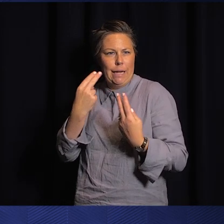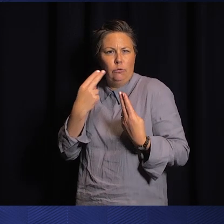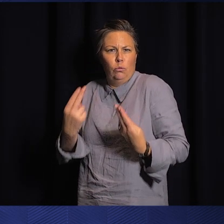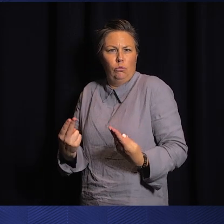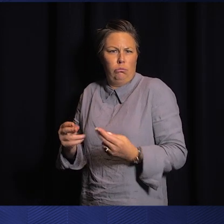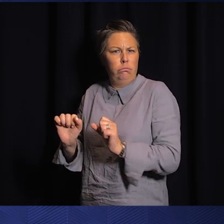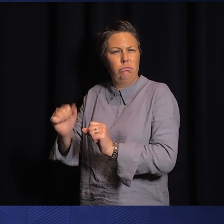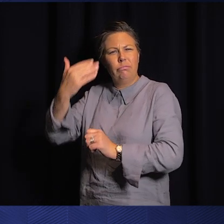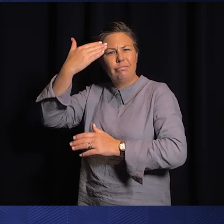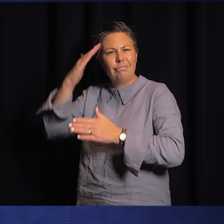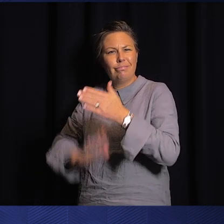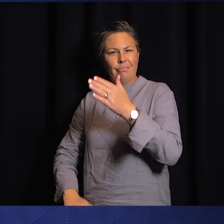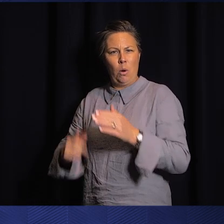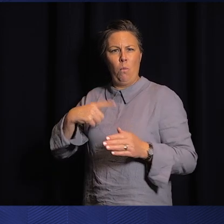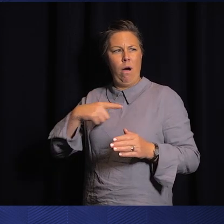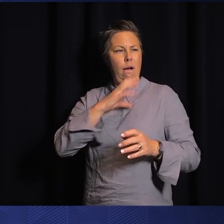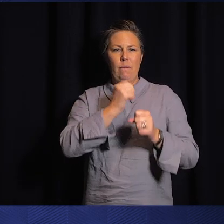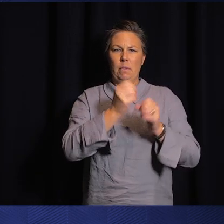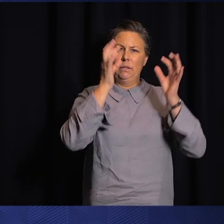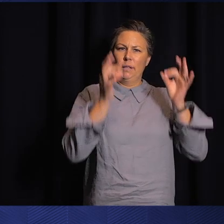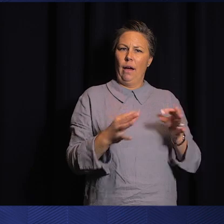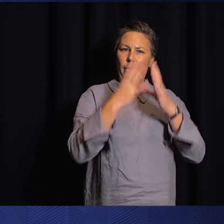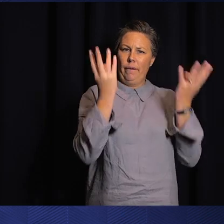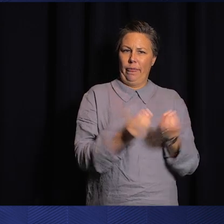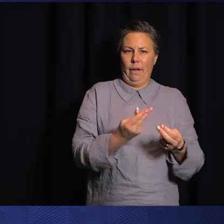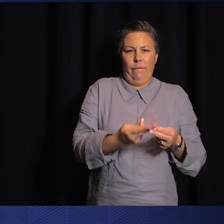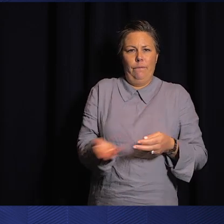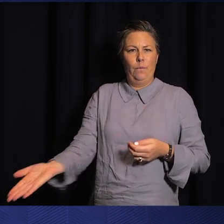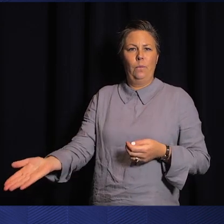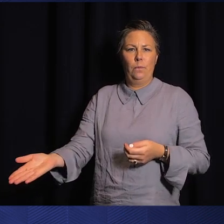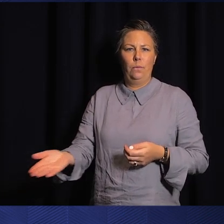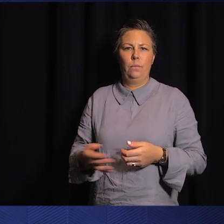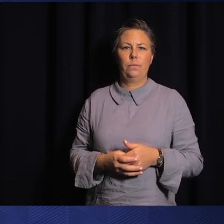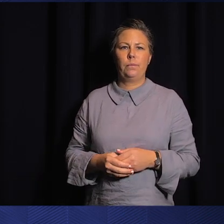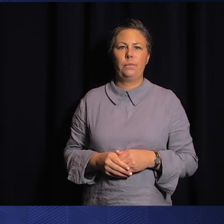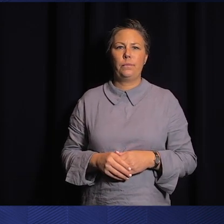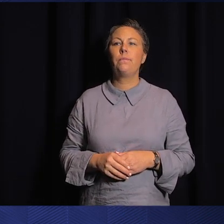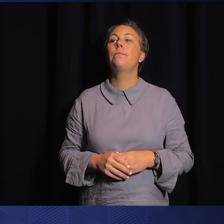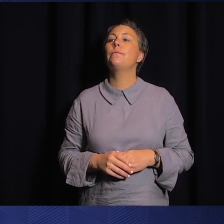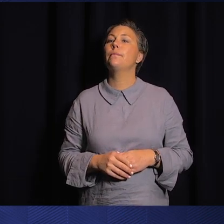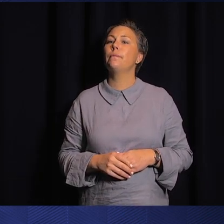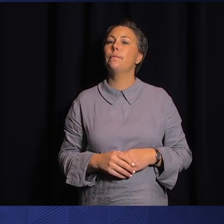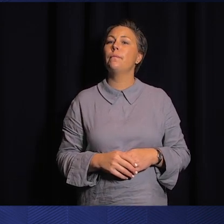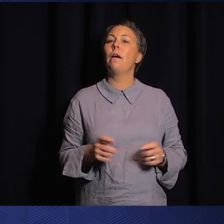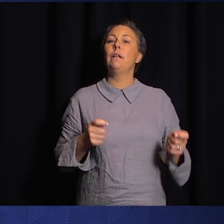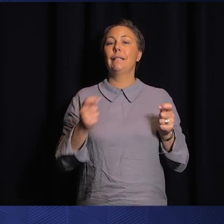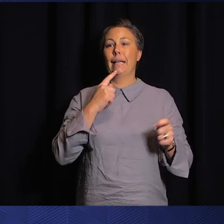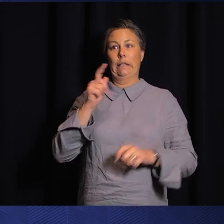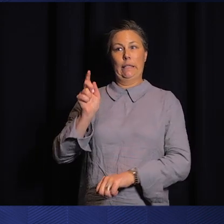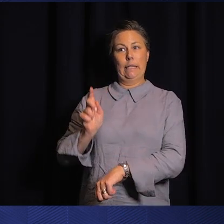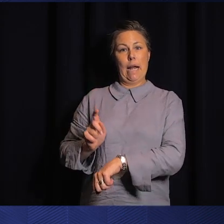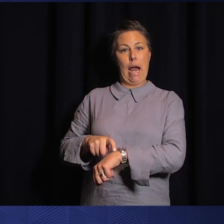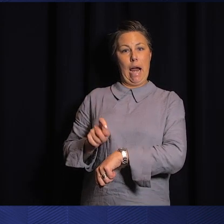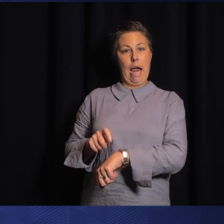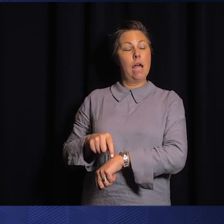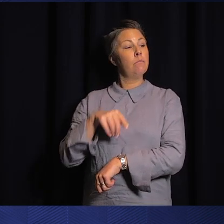resources. So this is very much an importance of participation. Cecilia, it's my duty to remind you of the time. 1